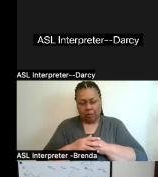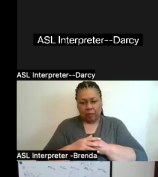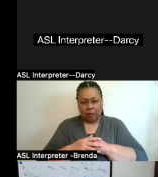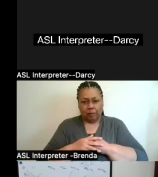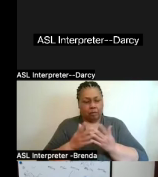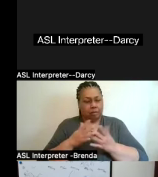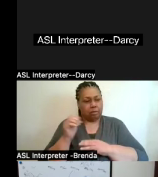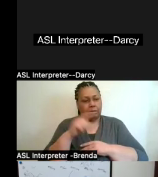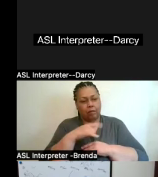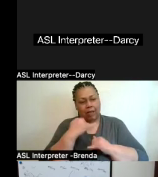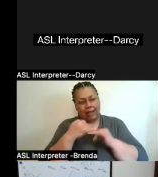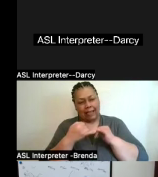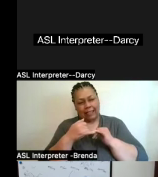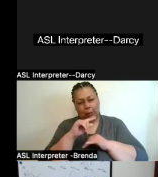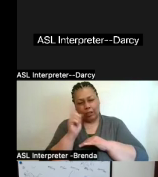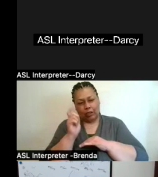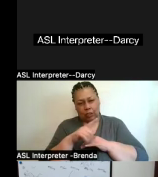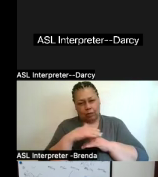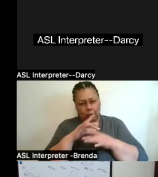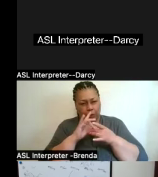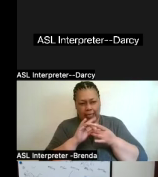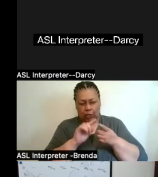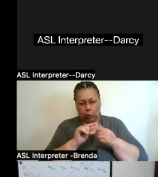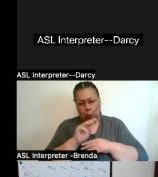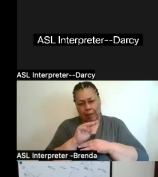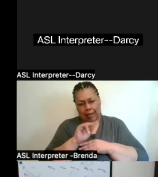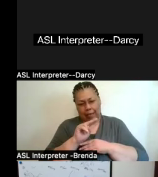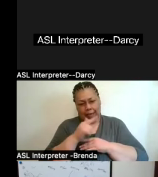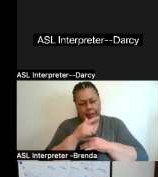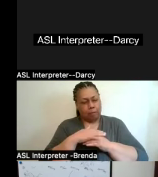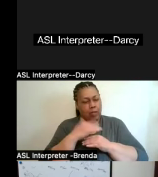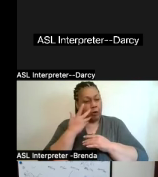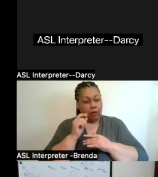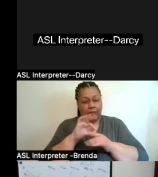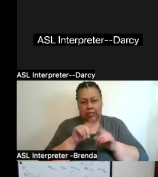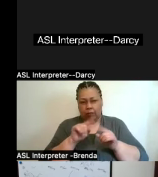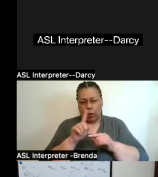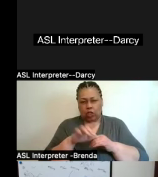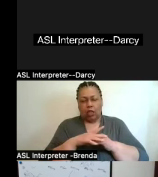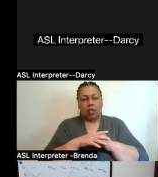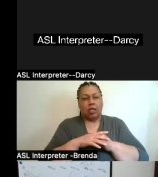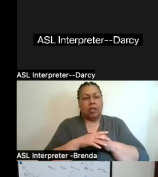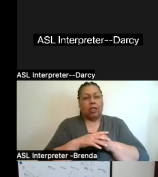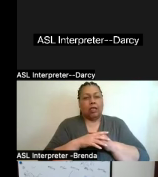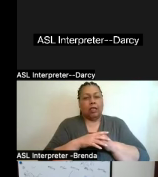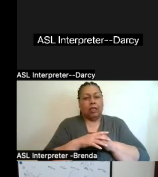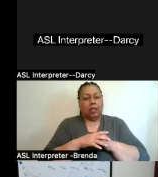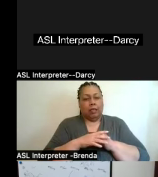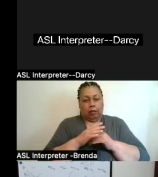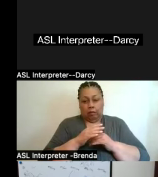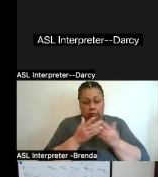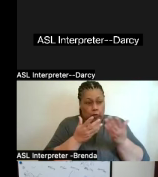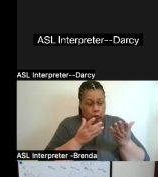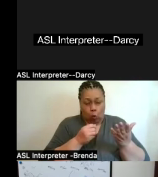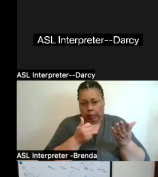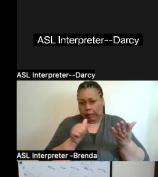And one last question, kind of related to the mining. I don't know if it's any different, but and if you would, or anybody would know the answer